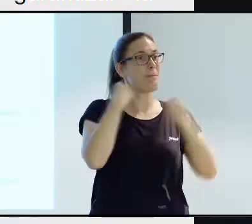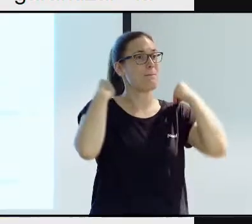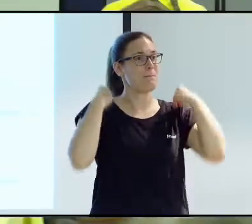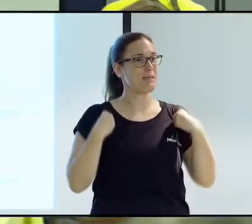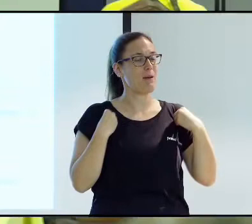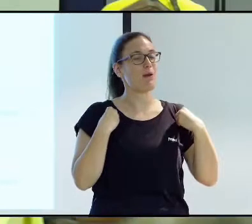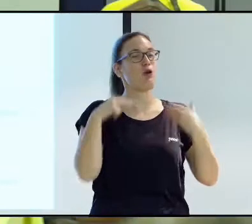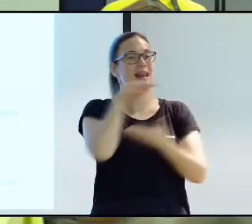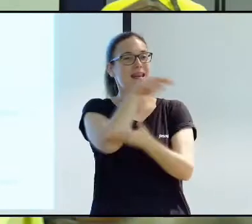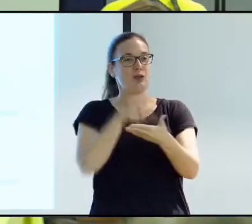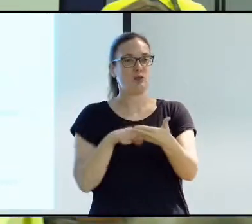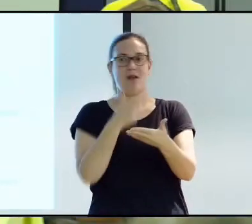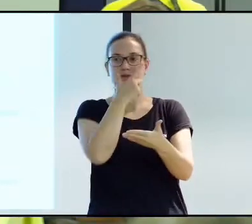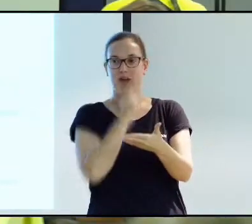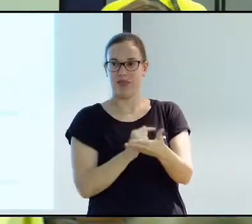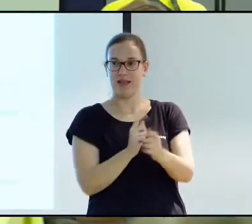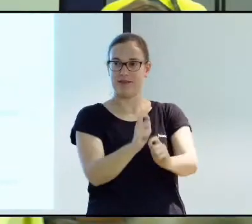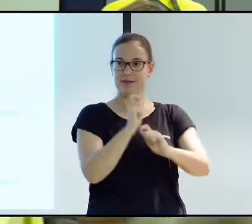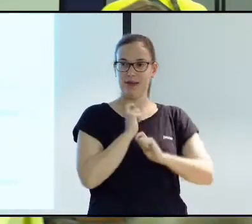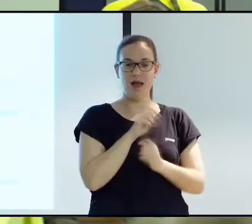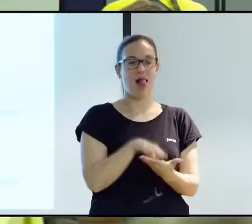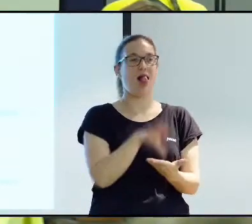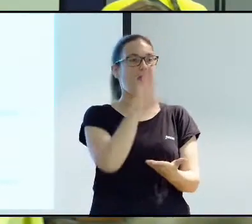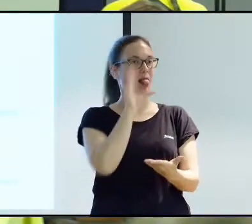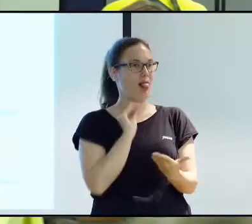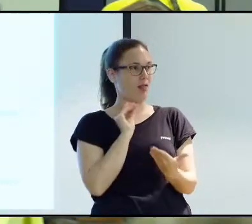wrote the sentence in this format.